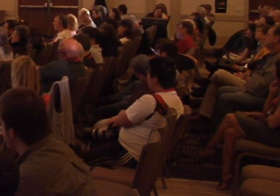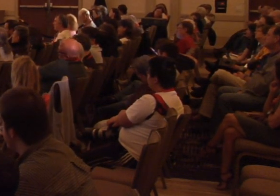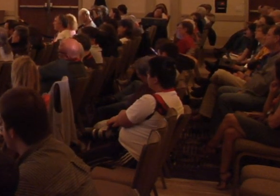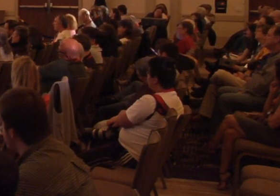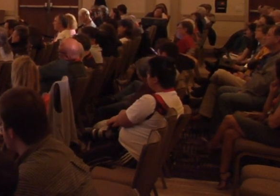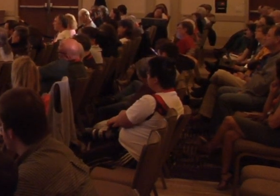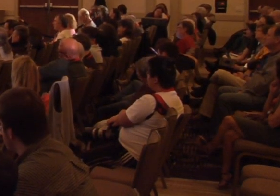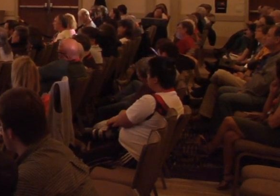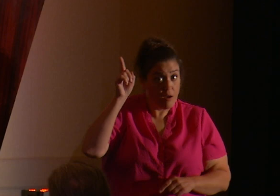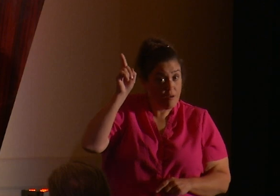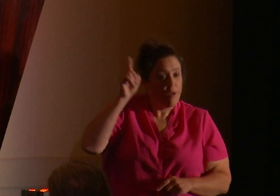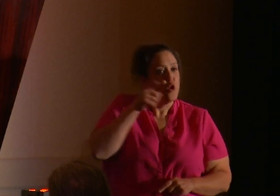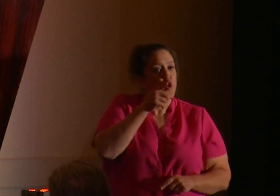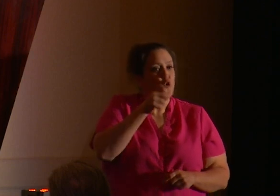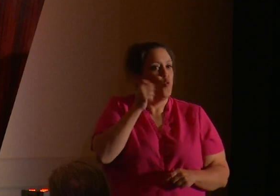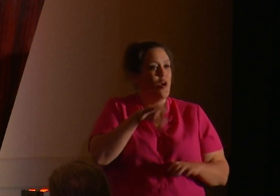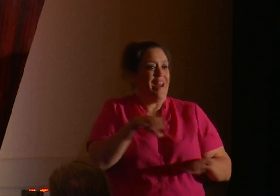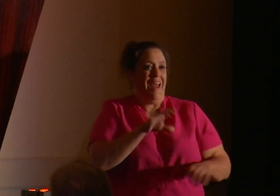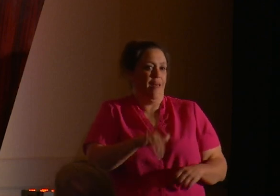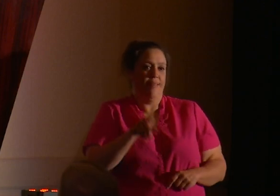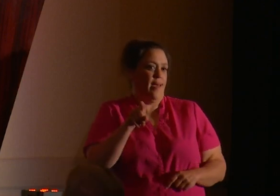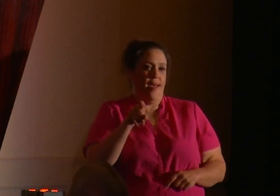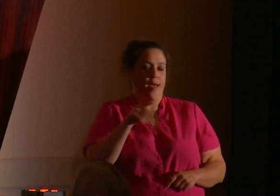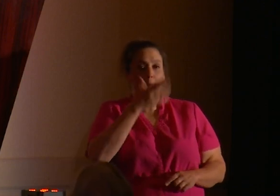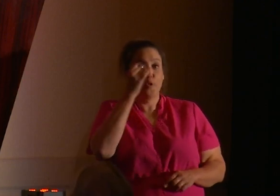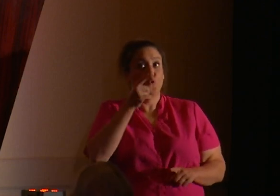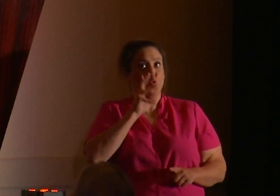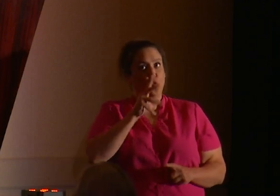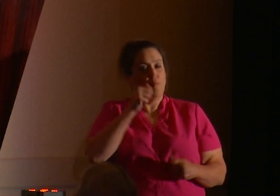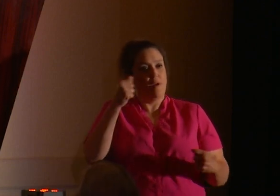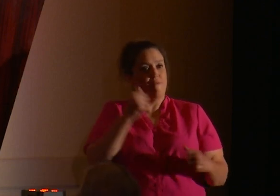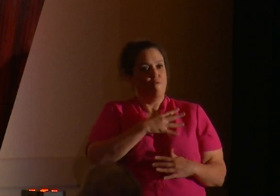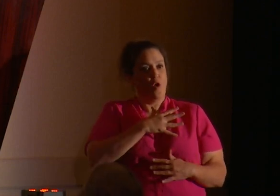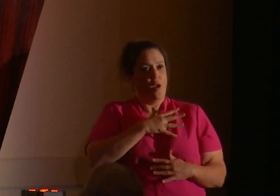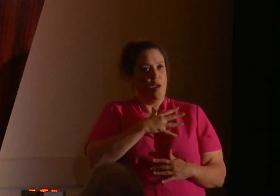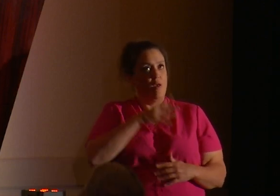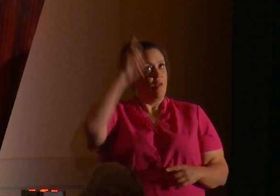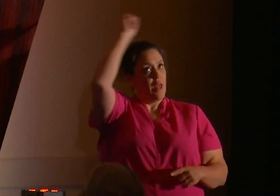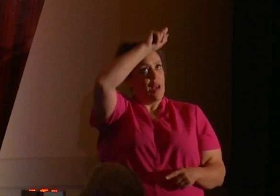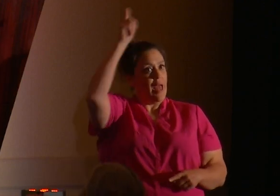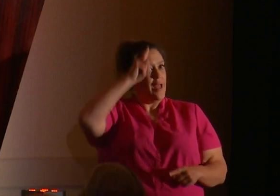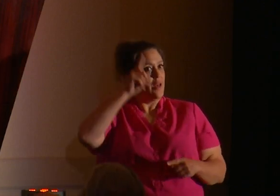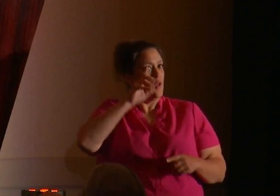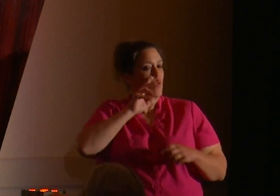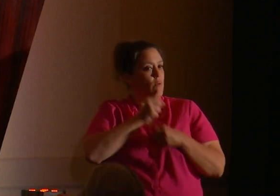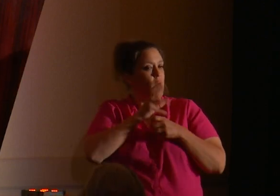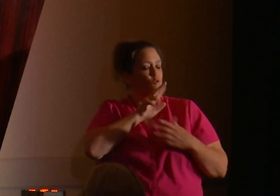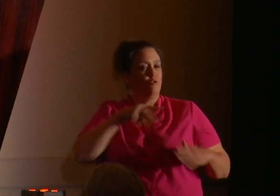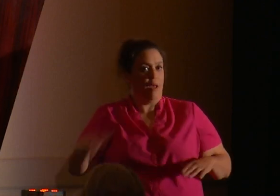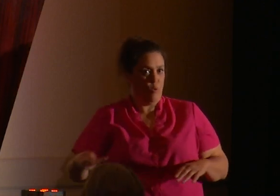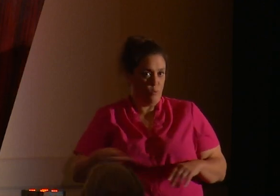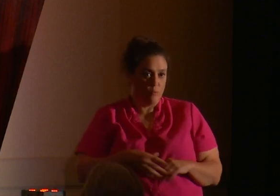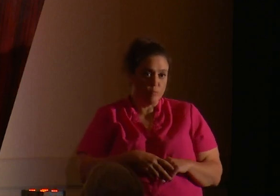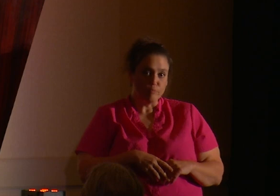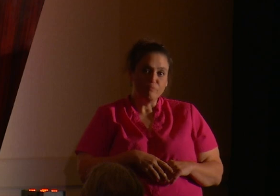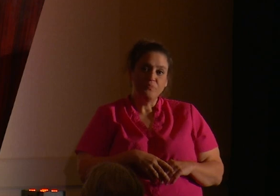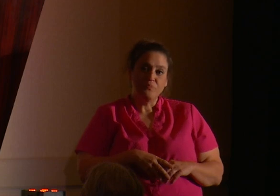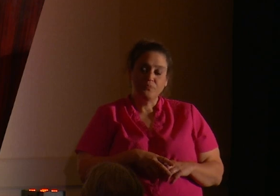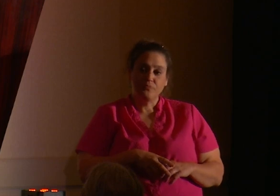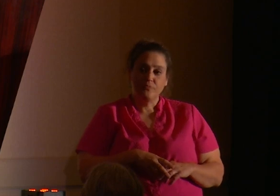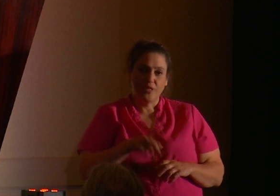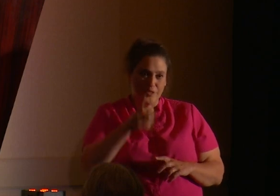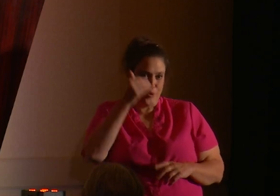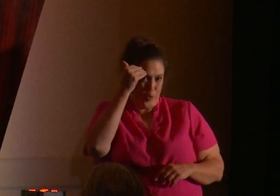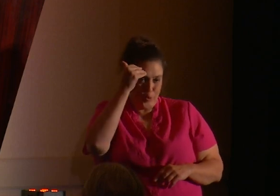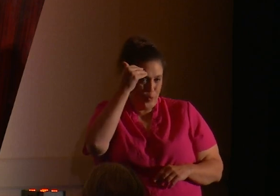if you really believe in God, you wouldn't be acting like that, because you would be afraid that a bolt of lightning would strike you down. So you know those guys are